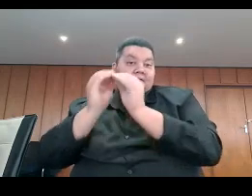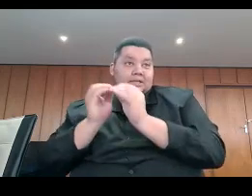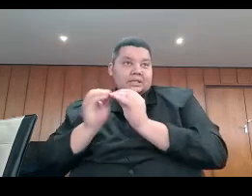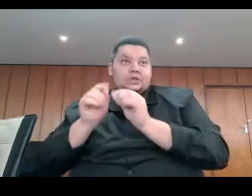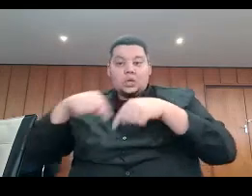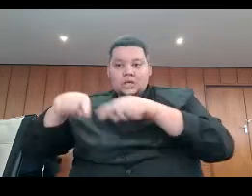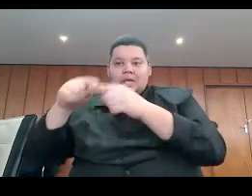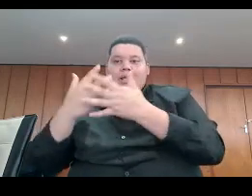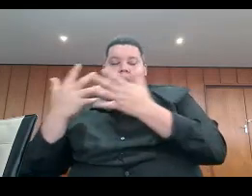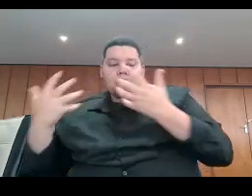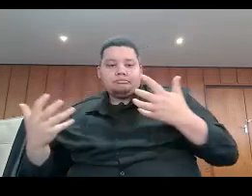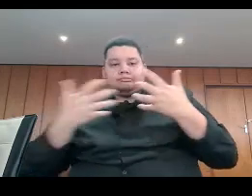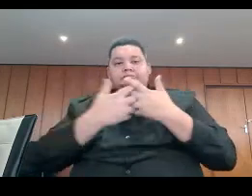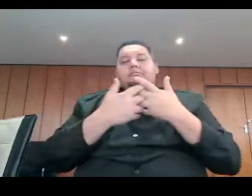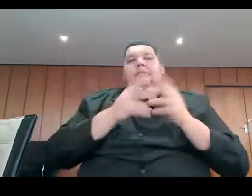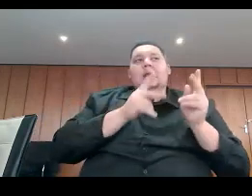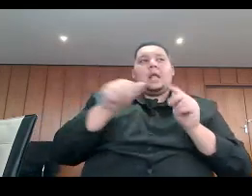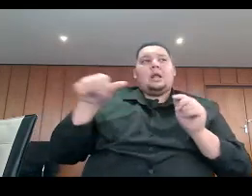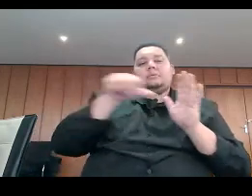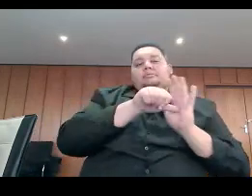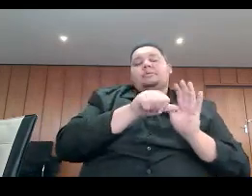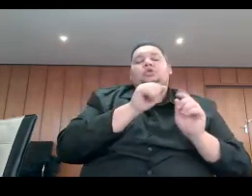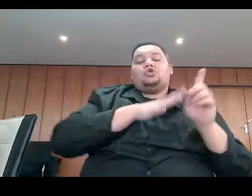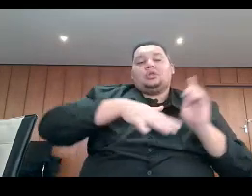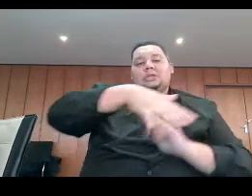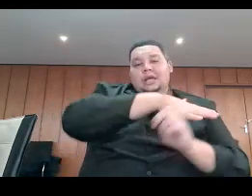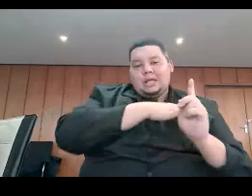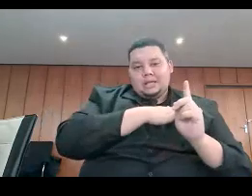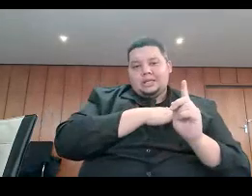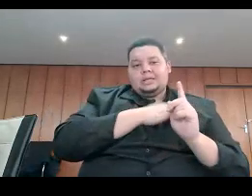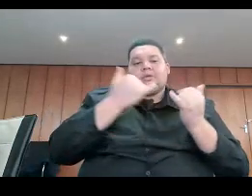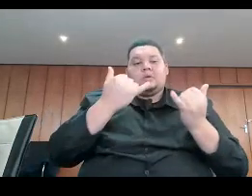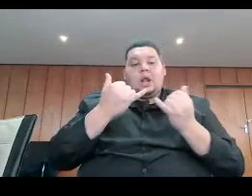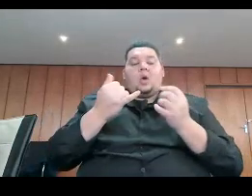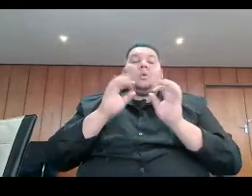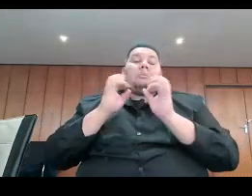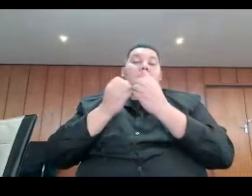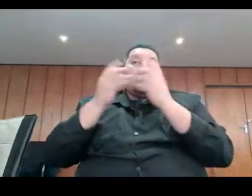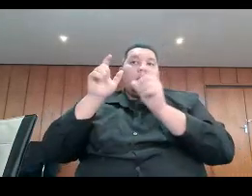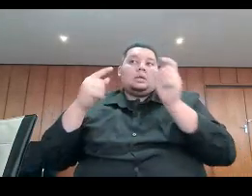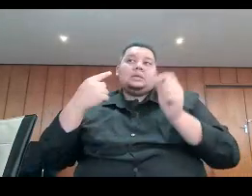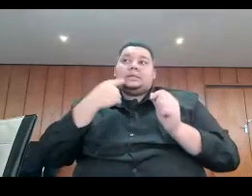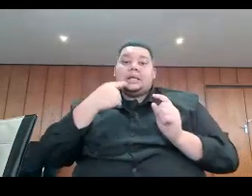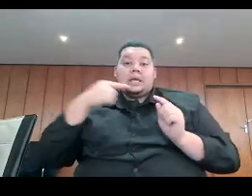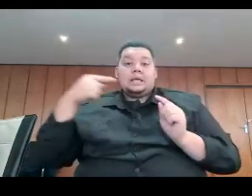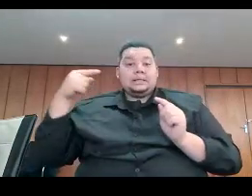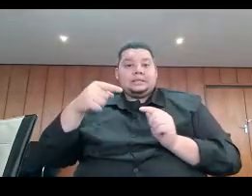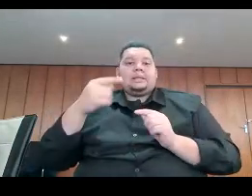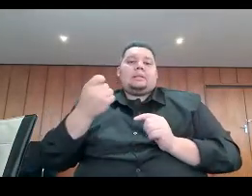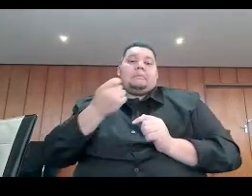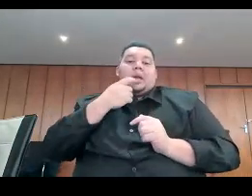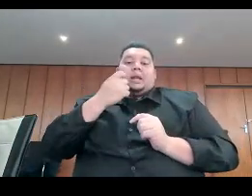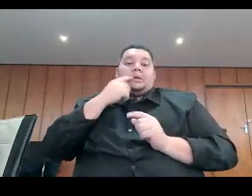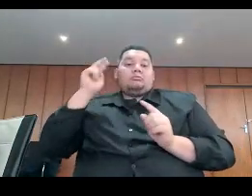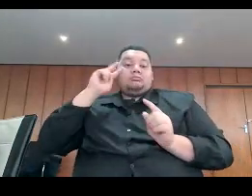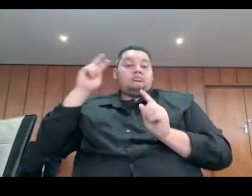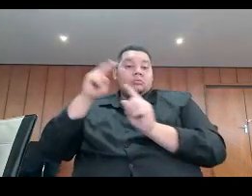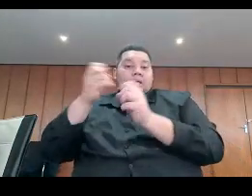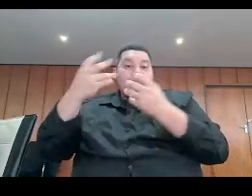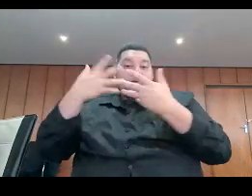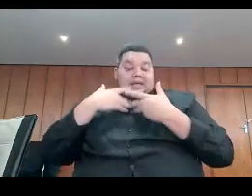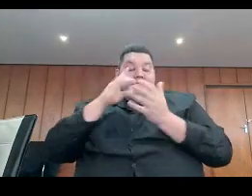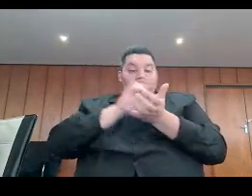into society. Foucault described this problem or this practice as the medical gaze, which gave the